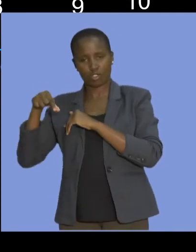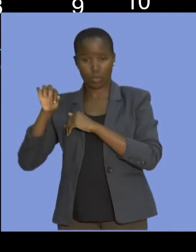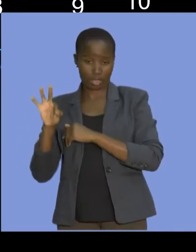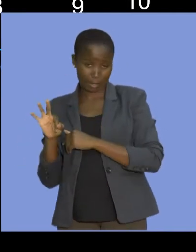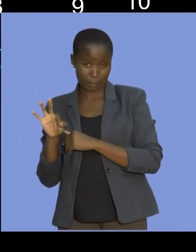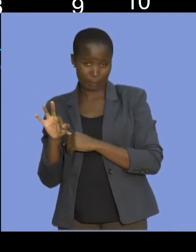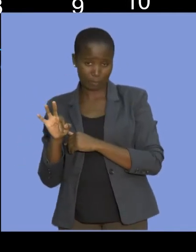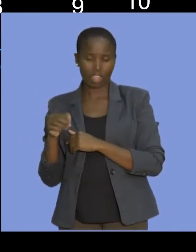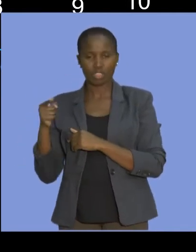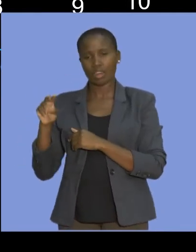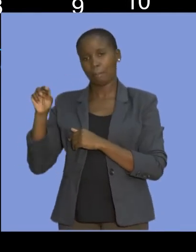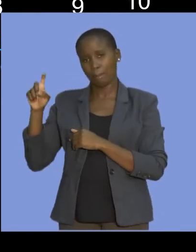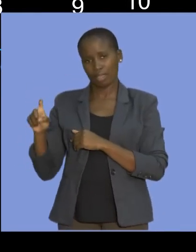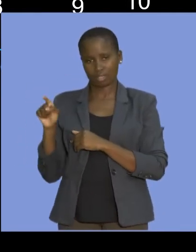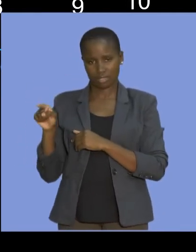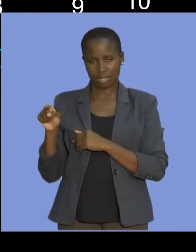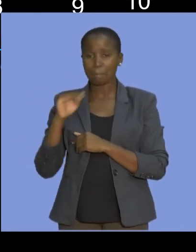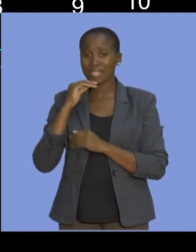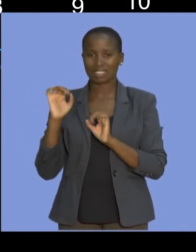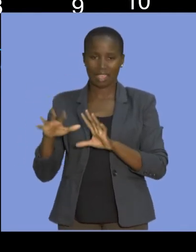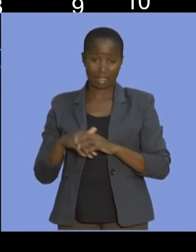And the maximum value, which is 10.